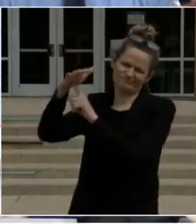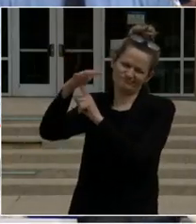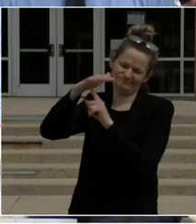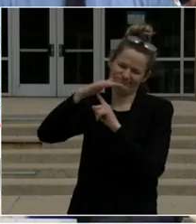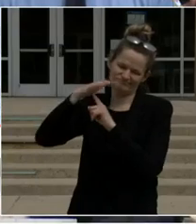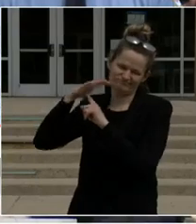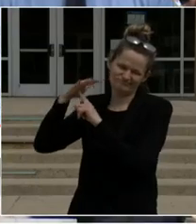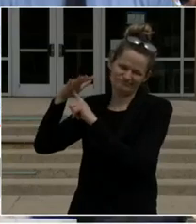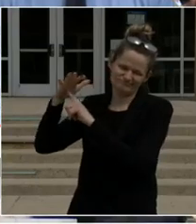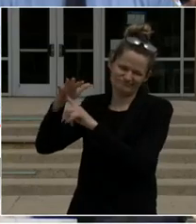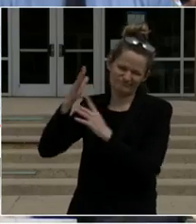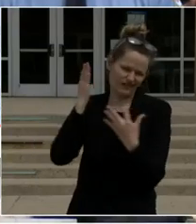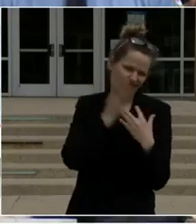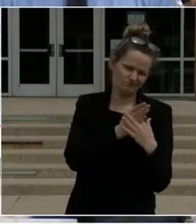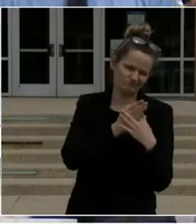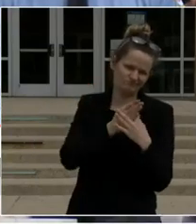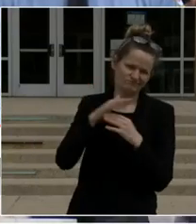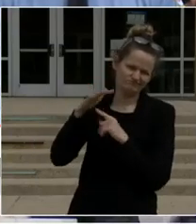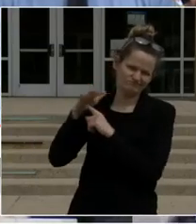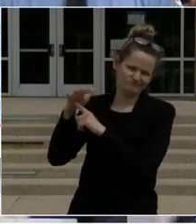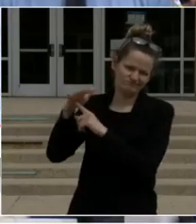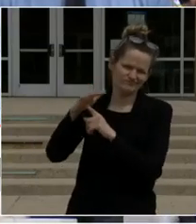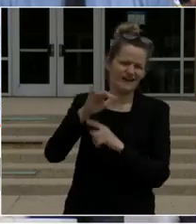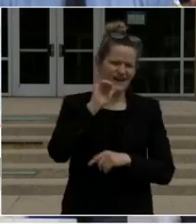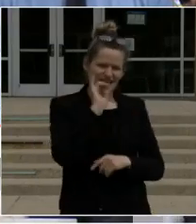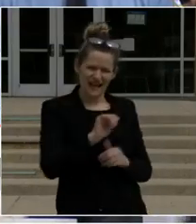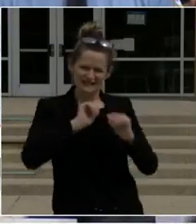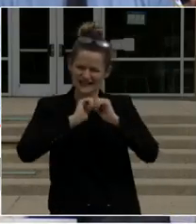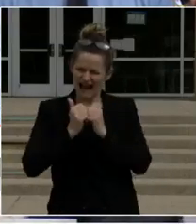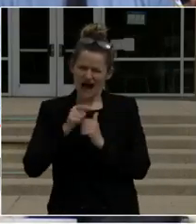the way we get to 4,000.